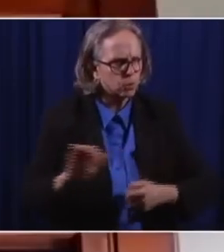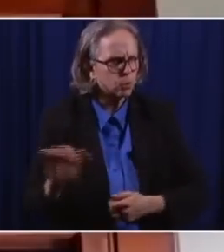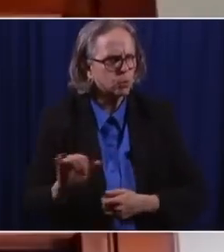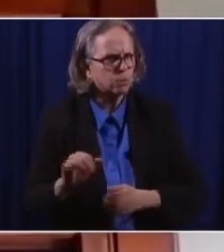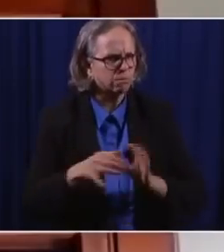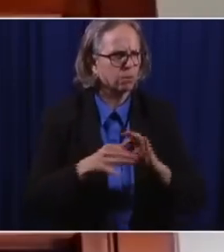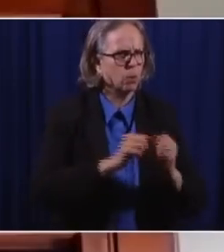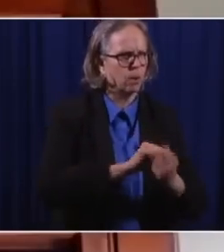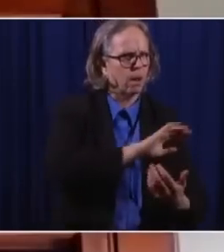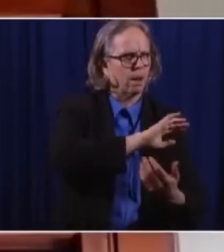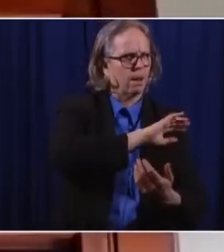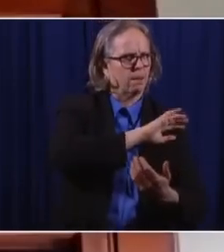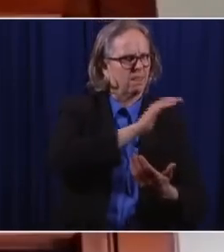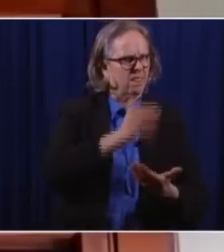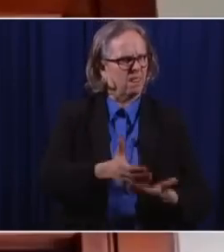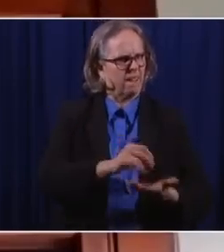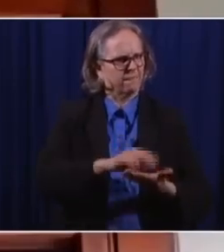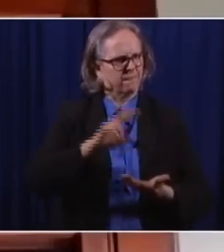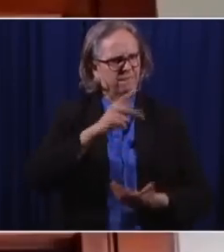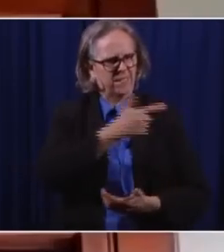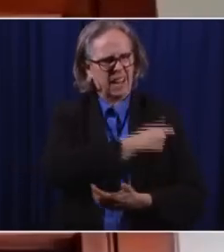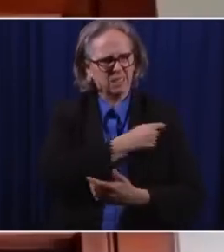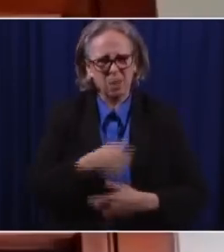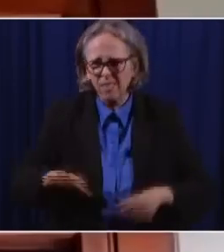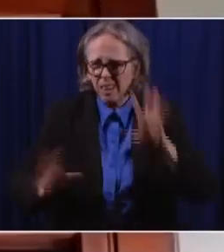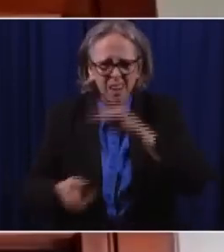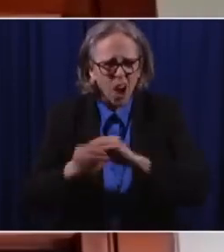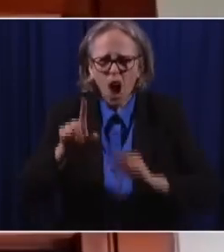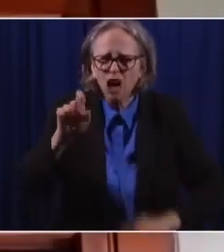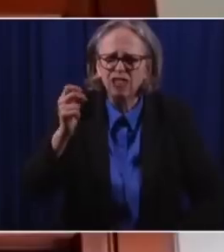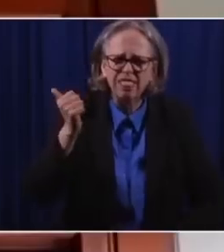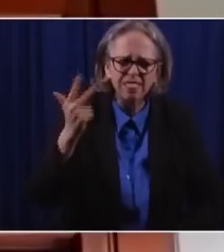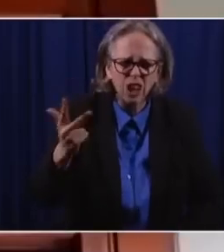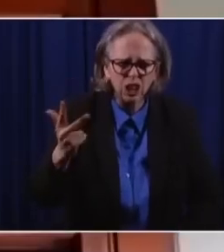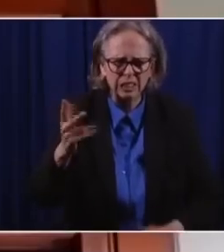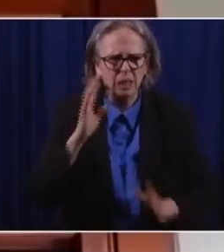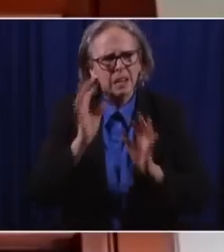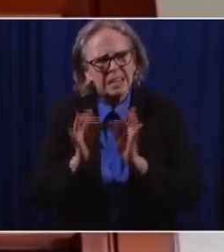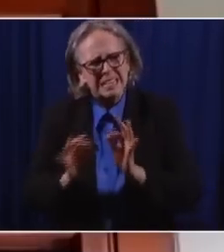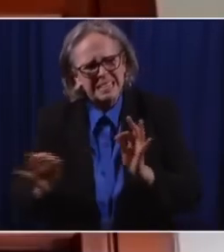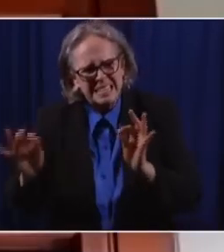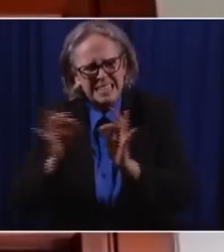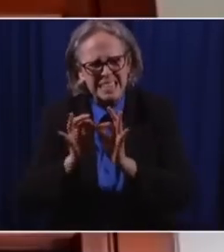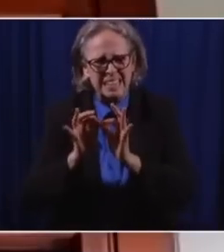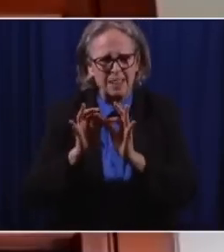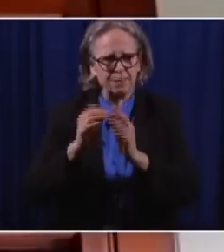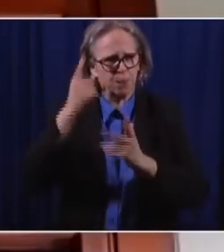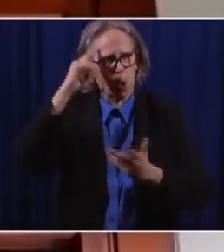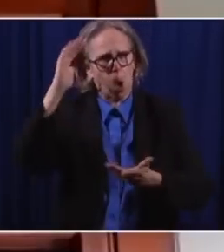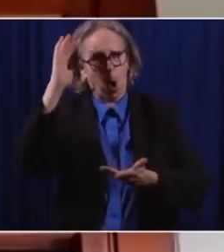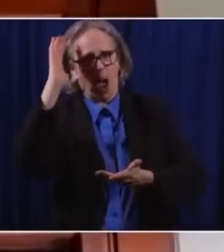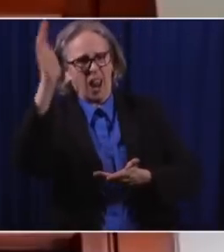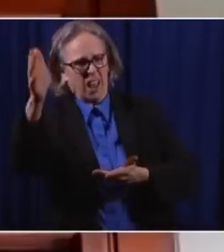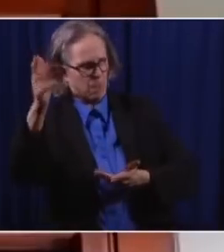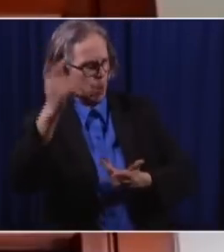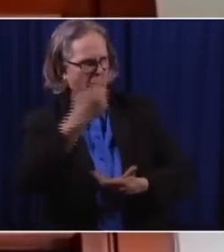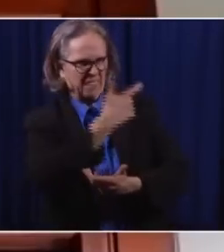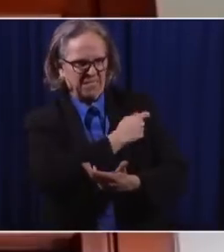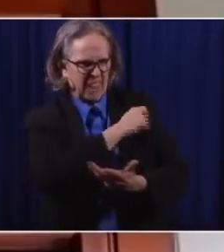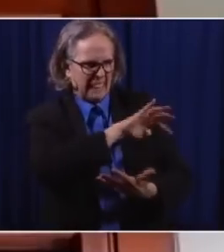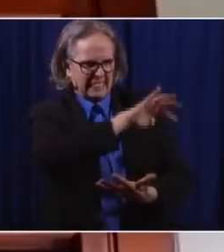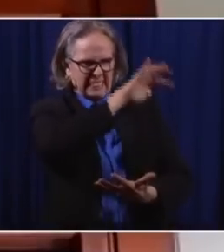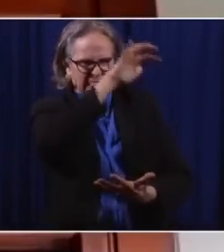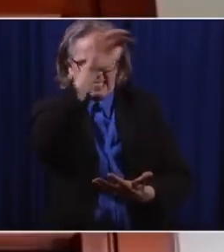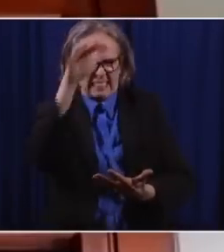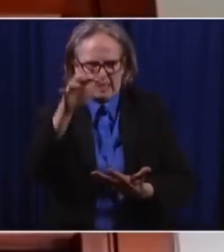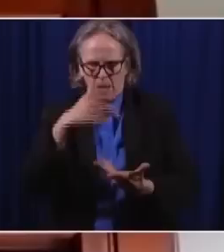And they're going to be critical in when we see the vaccine yet this year, to making sure that their communities are educated on